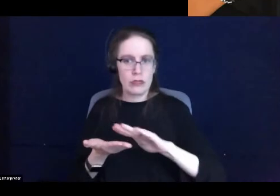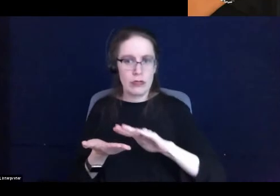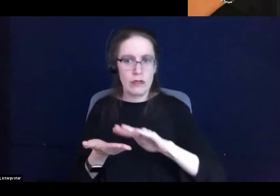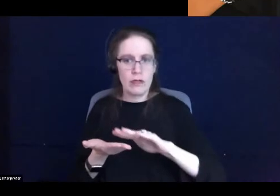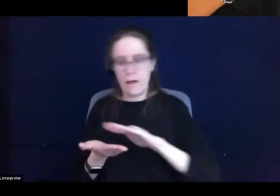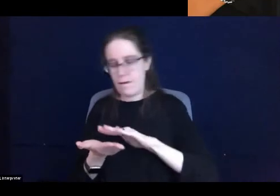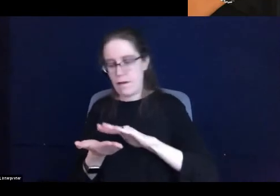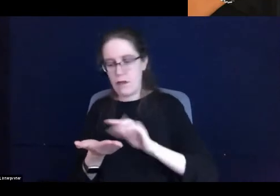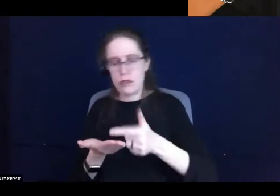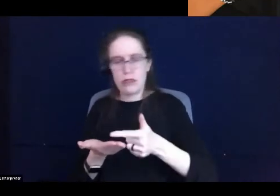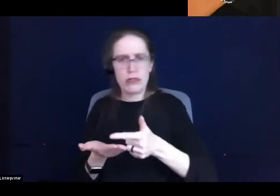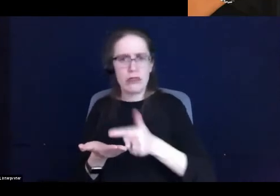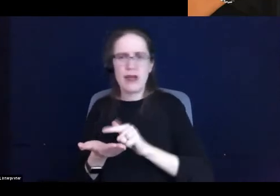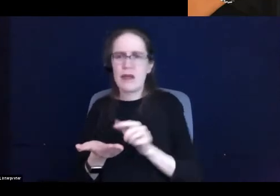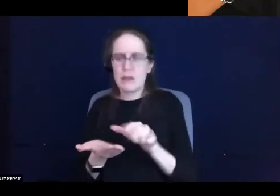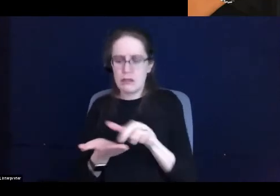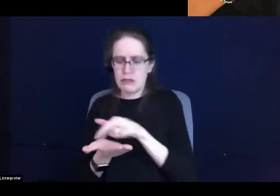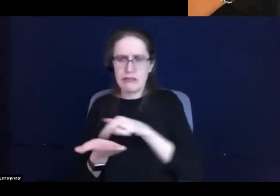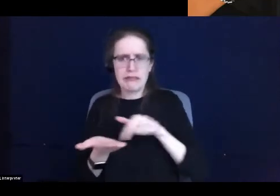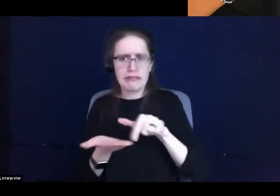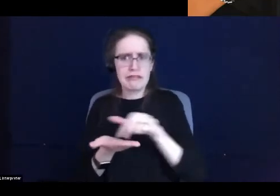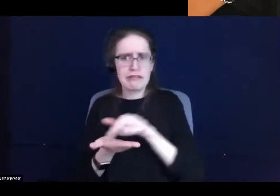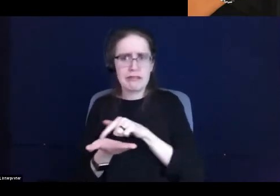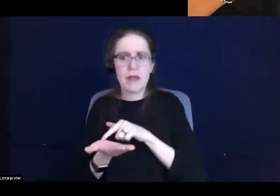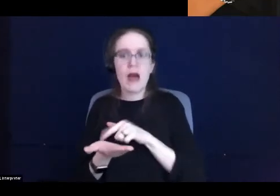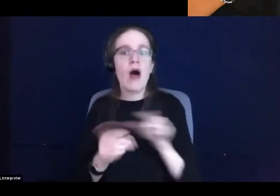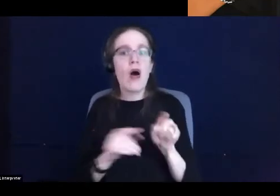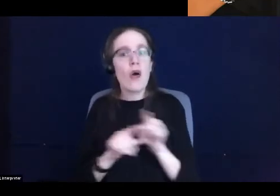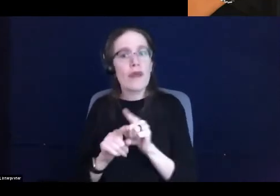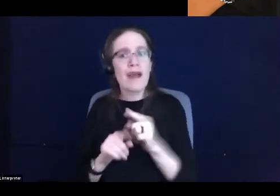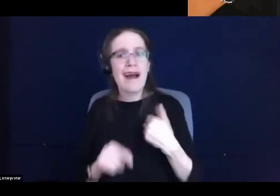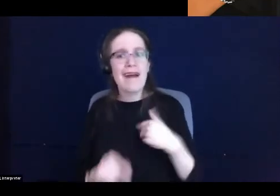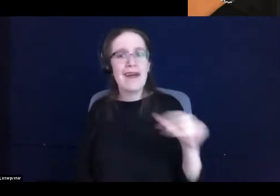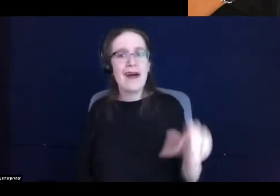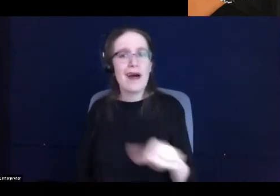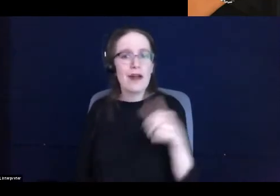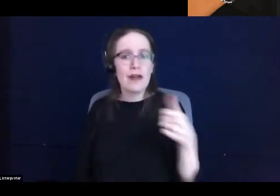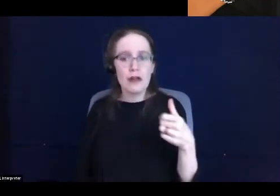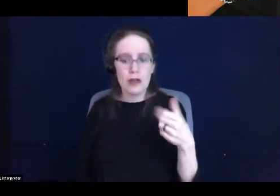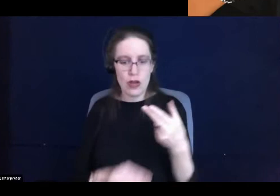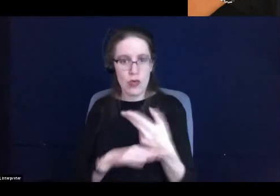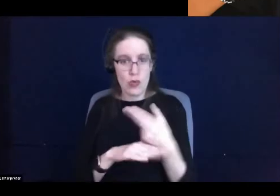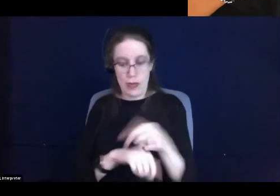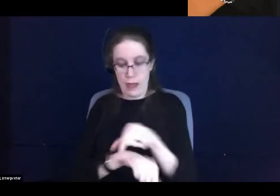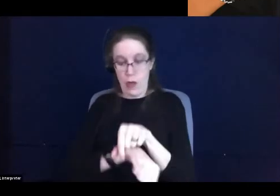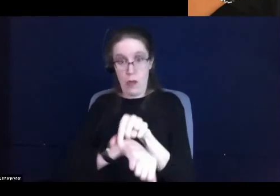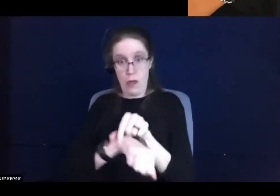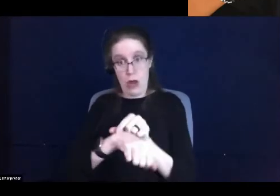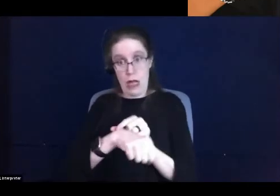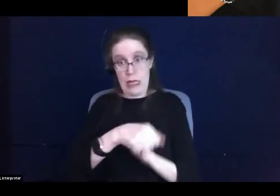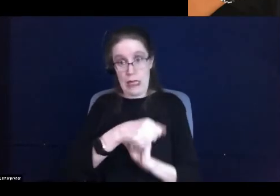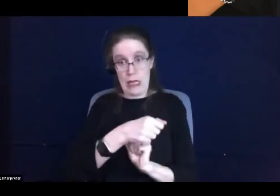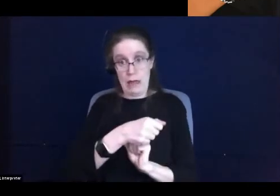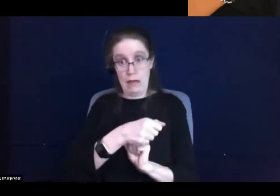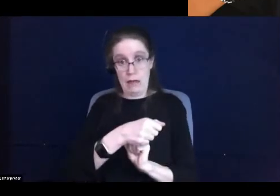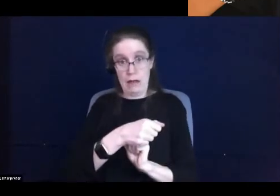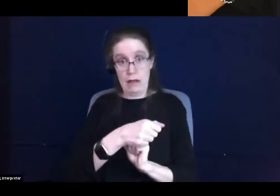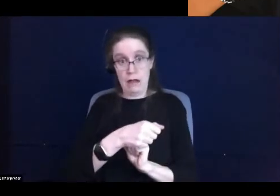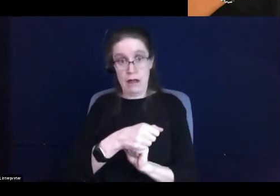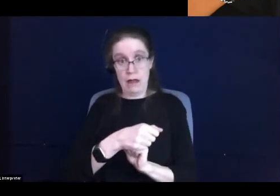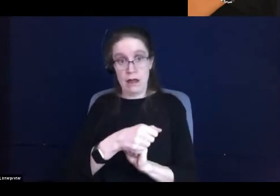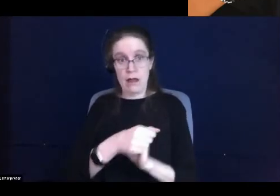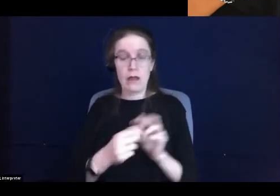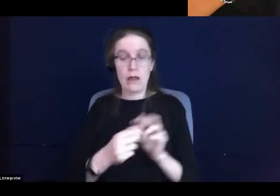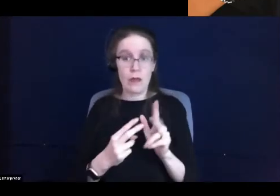palms of your hands. Also, there are some that you use them as bracelets. So you put the bracelet either in